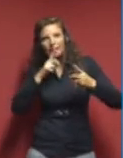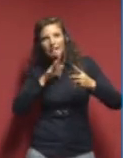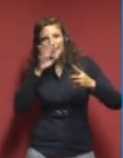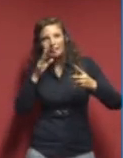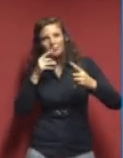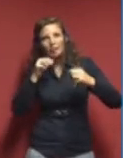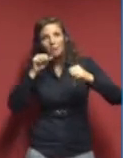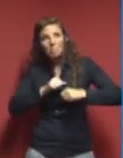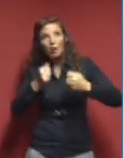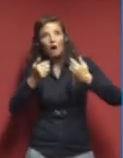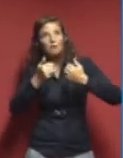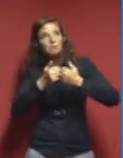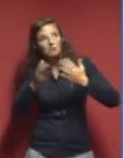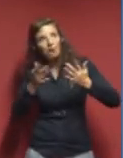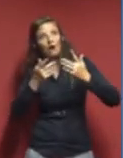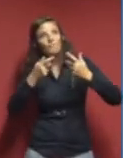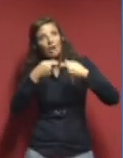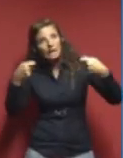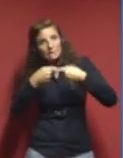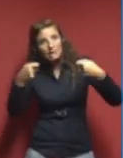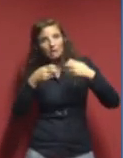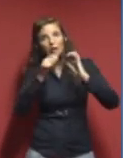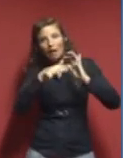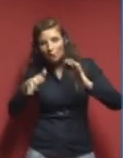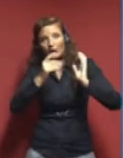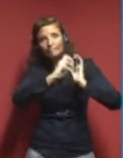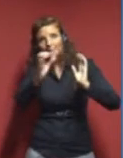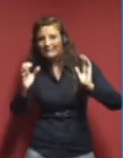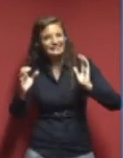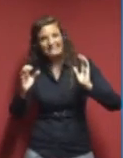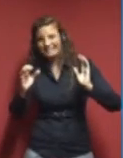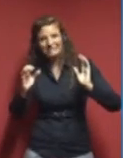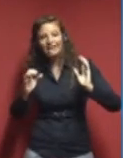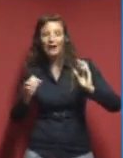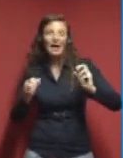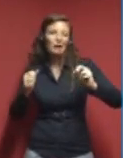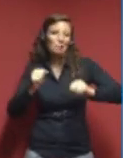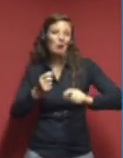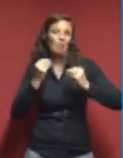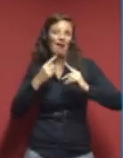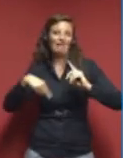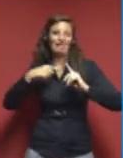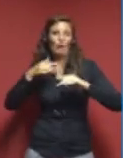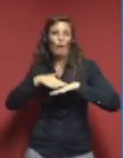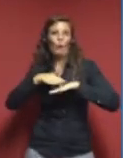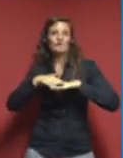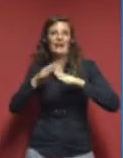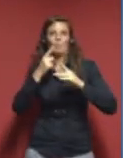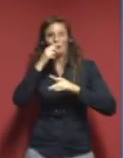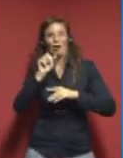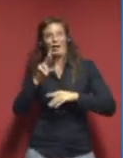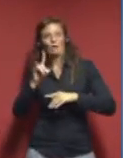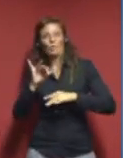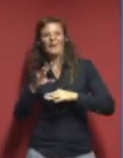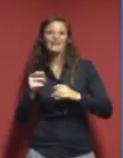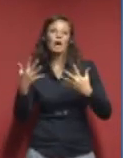so much support and people run into problems and share them. So 6 months later, we had our